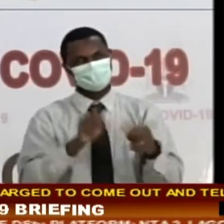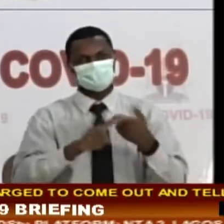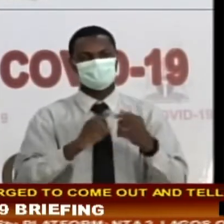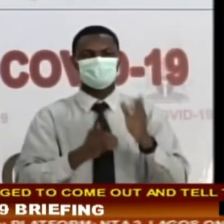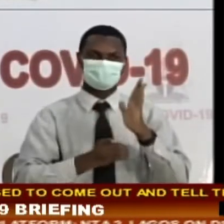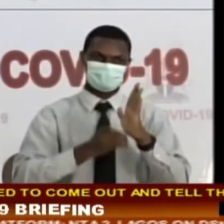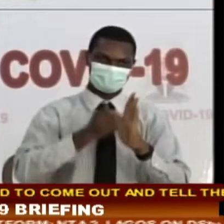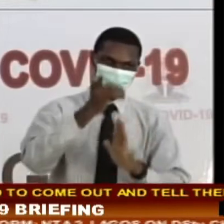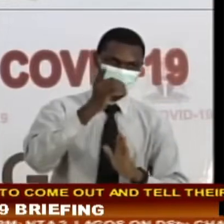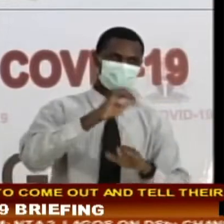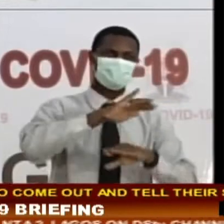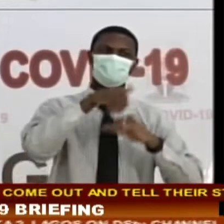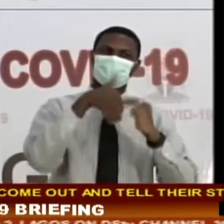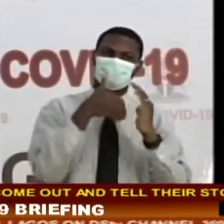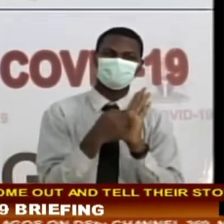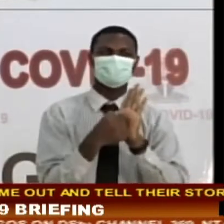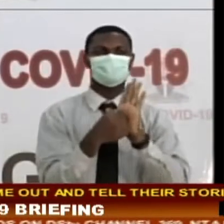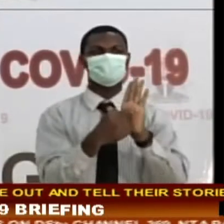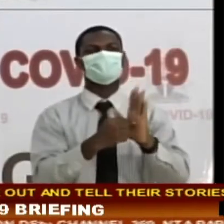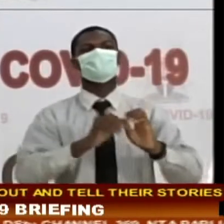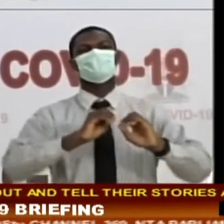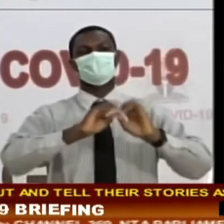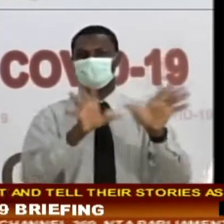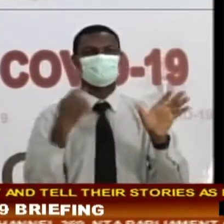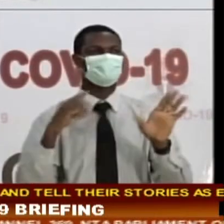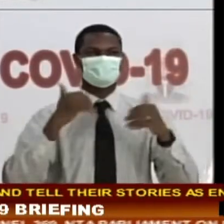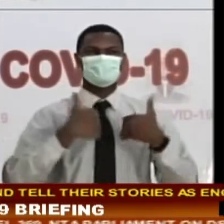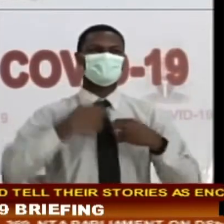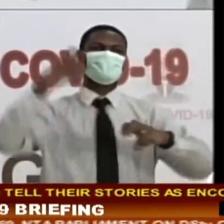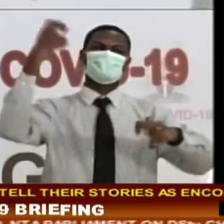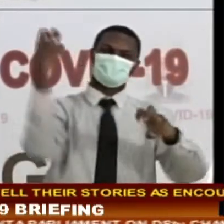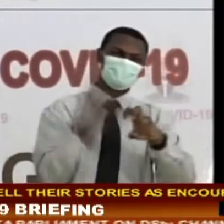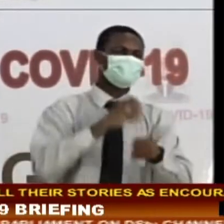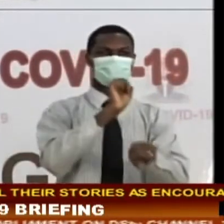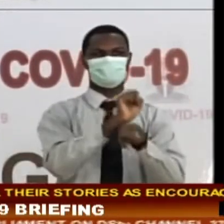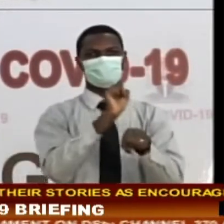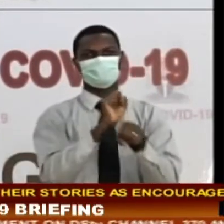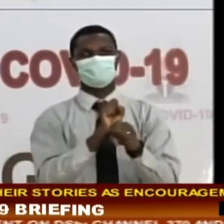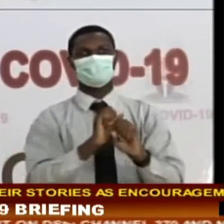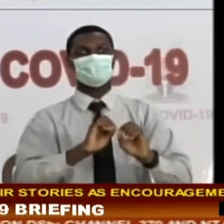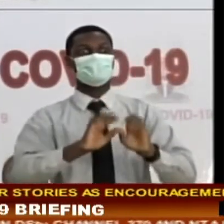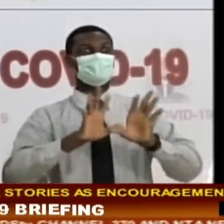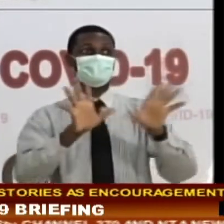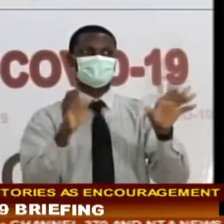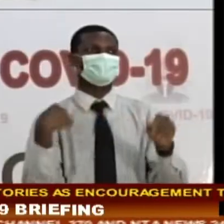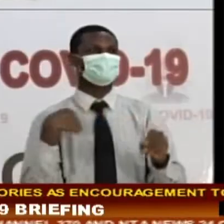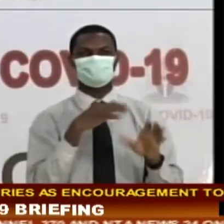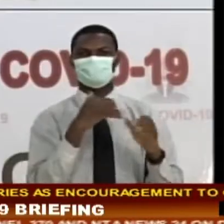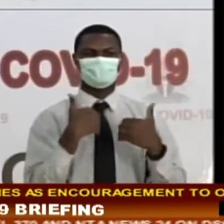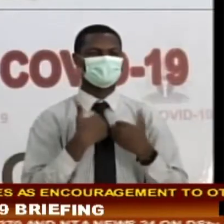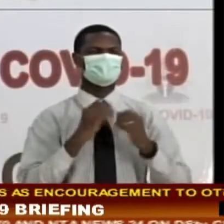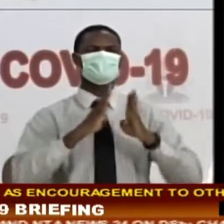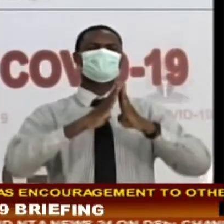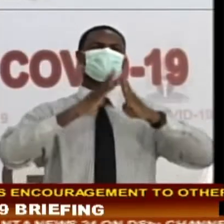sector are extremely critical as we come to terms with the reality that we face